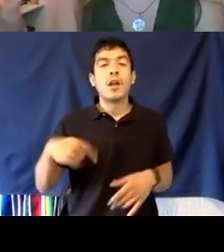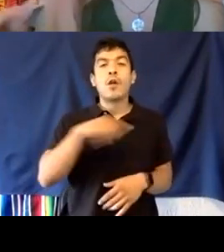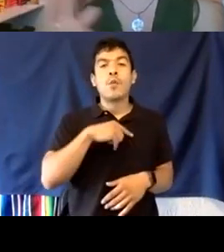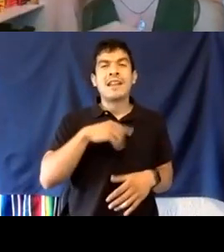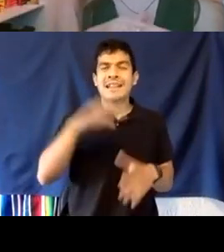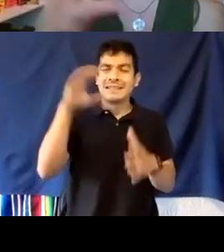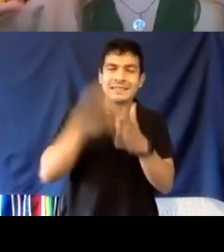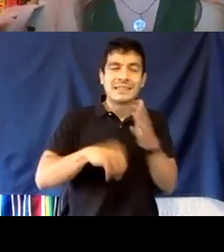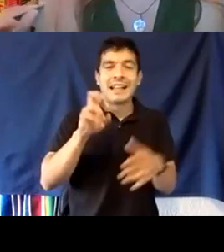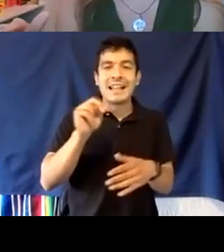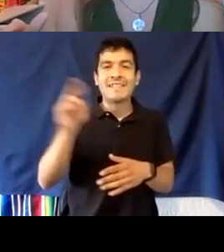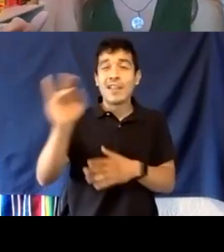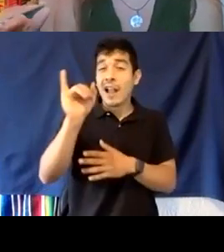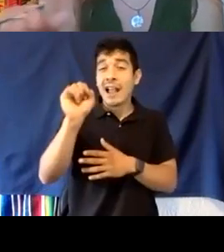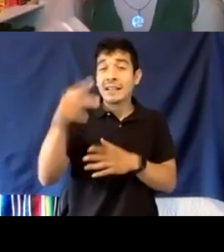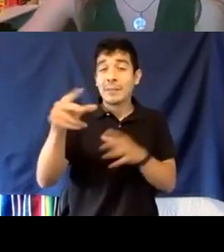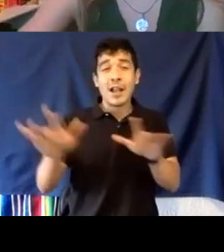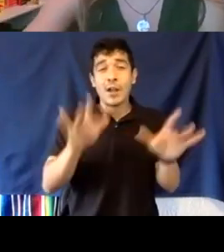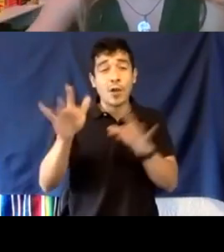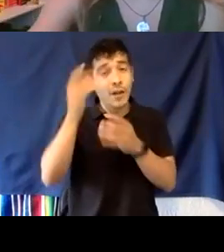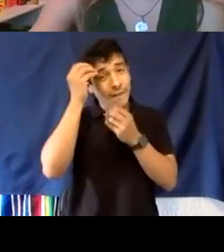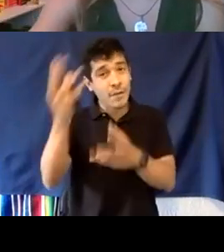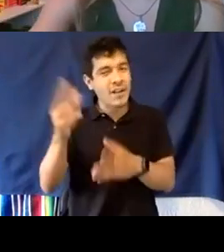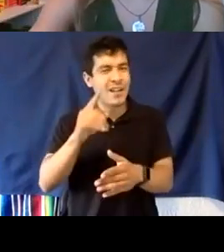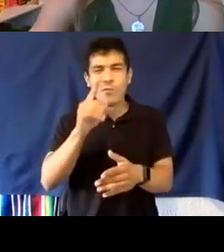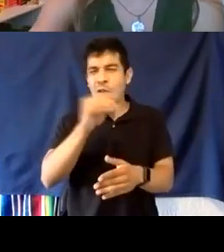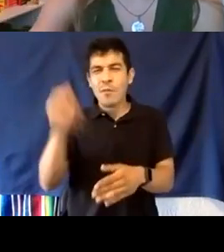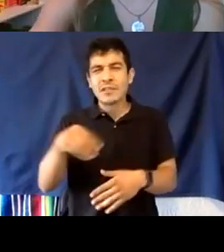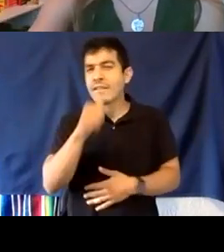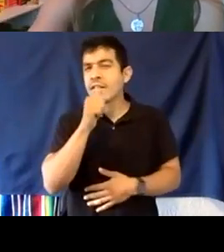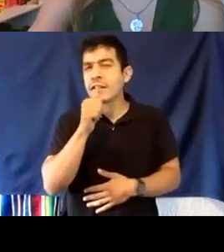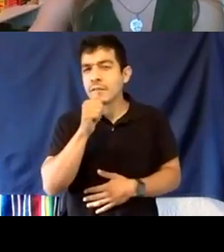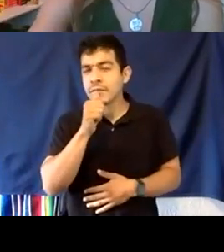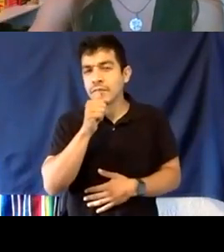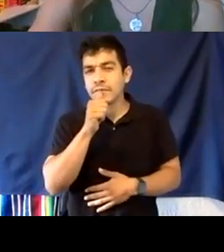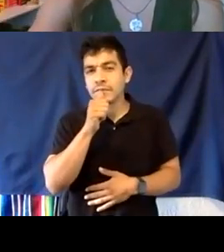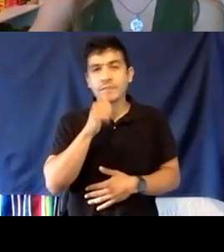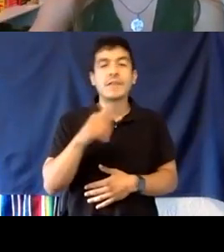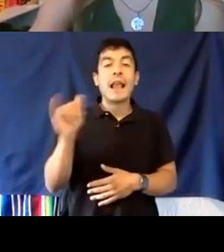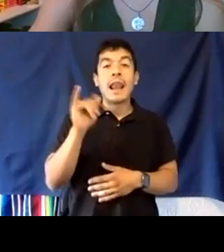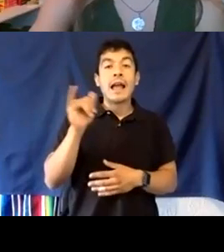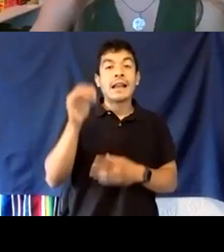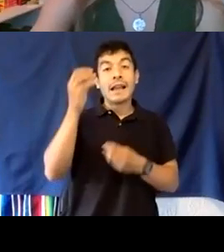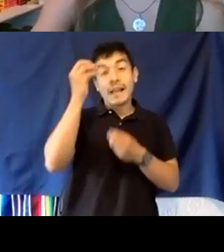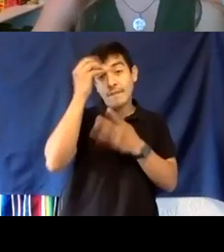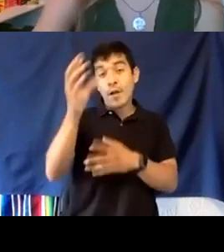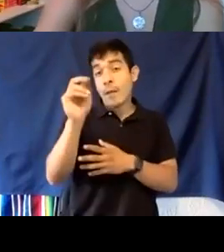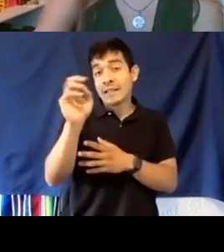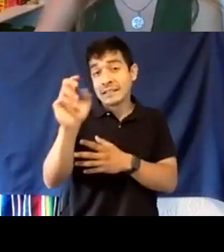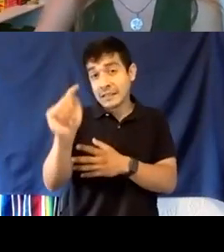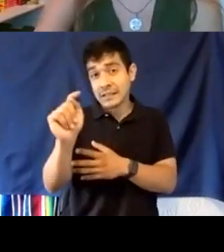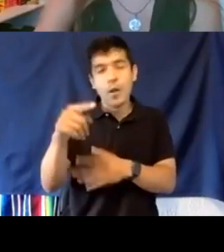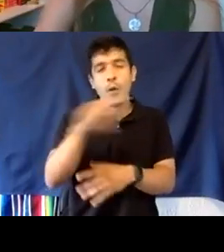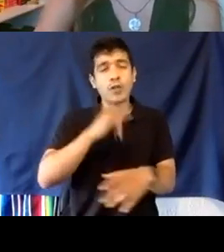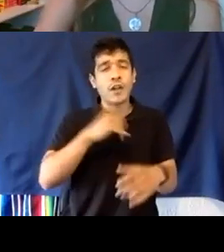ISP information. It is completely confidential and anonymous. There are issues like informed consent. There are issues like do